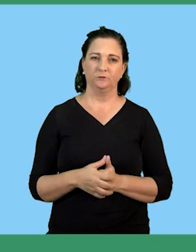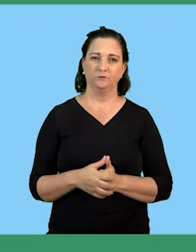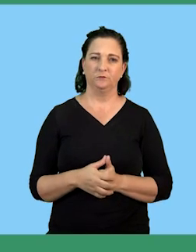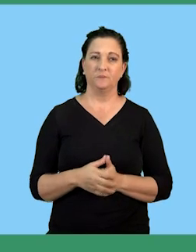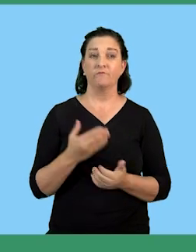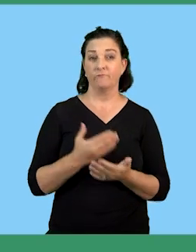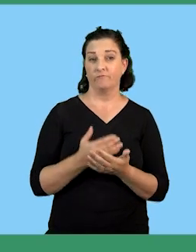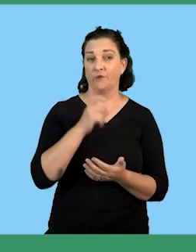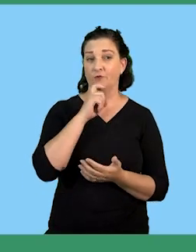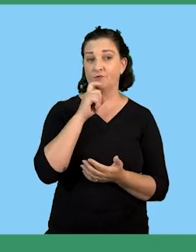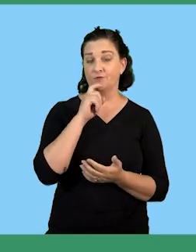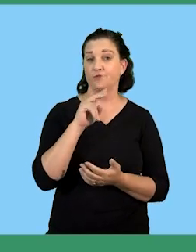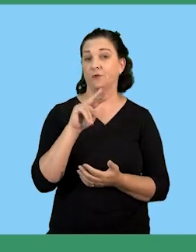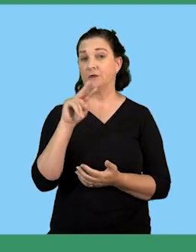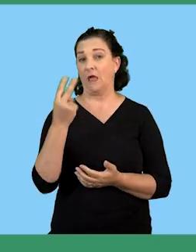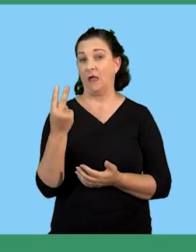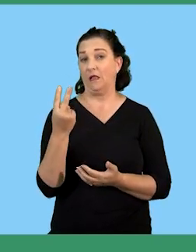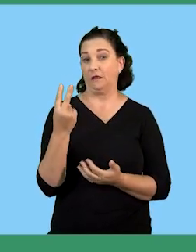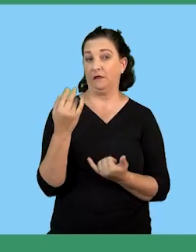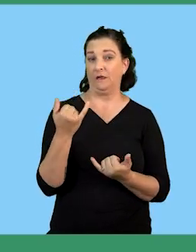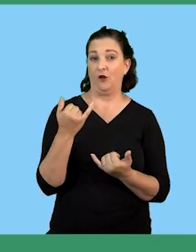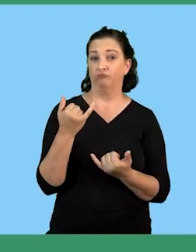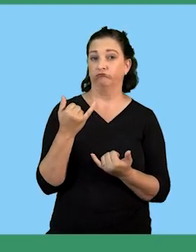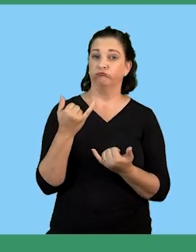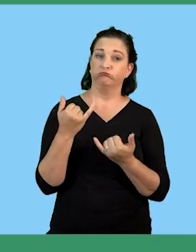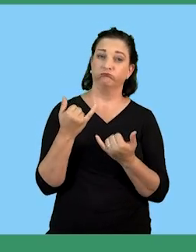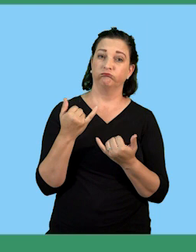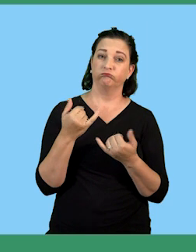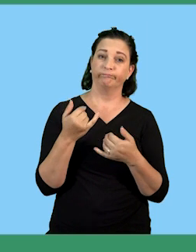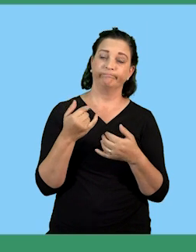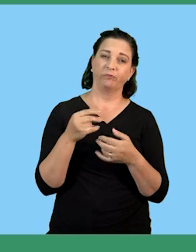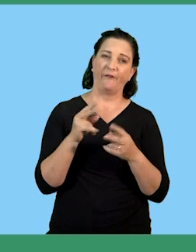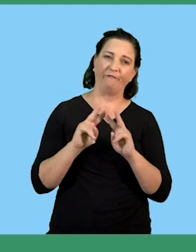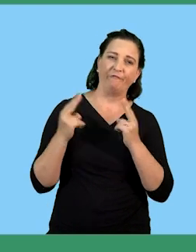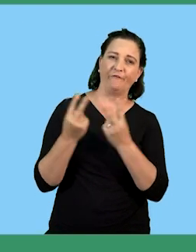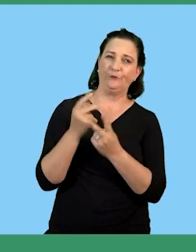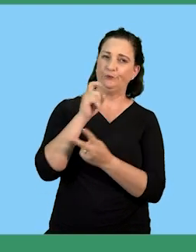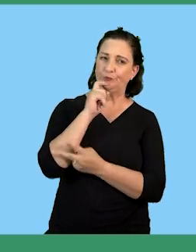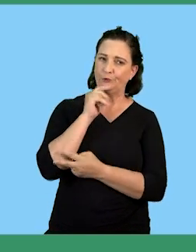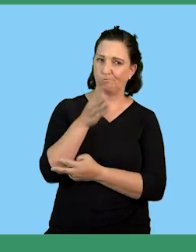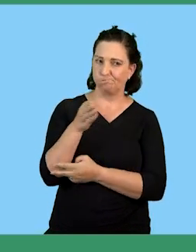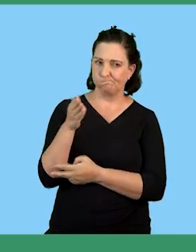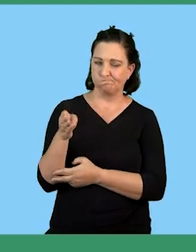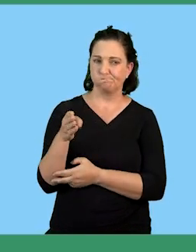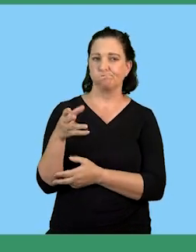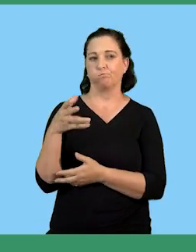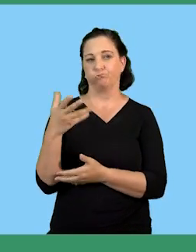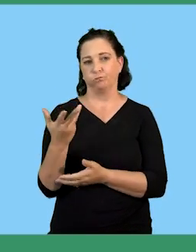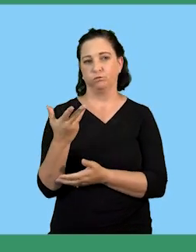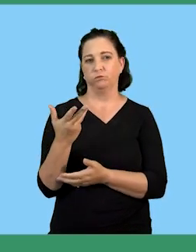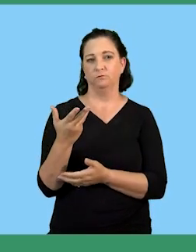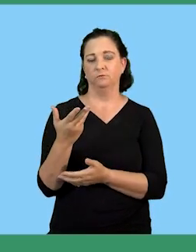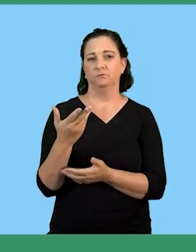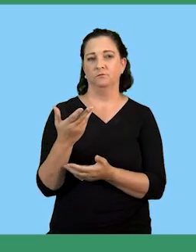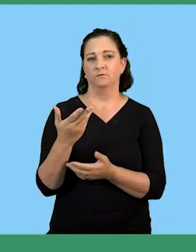other venues. It uses coded pens to write new information. As you know, we're going towards the 4th industrial